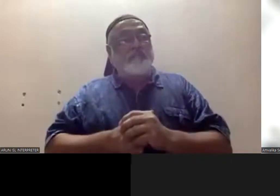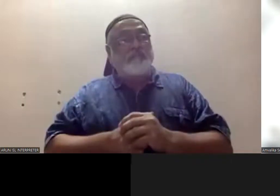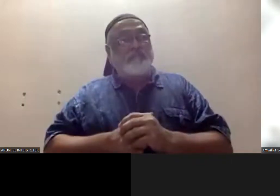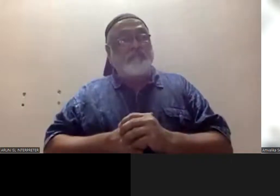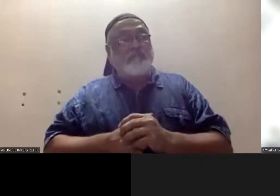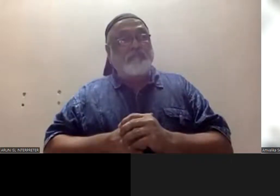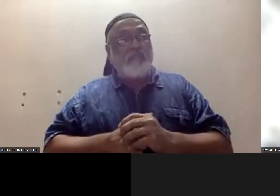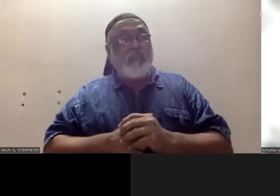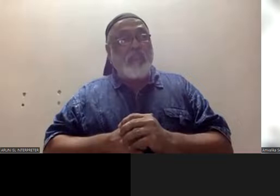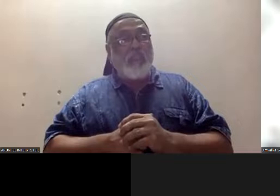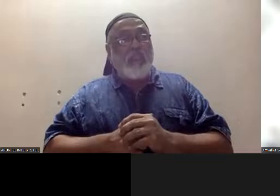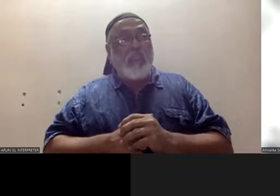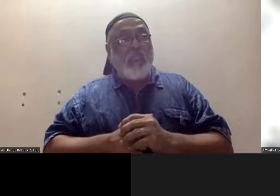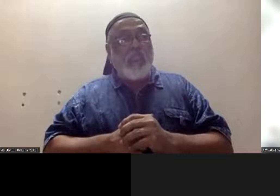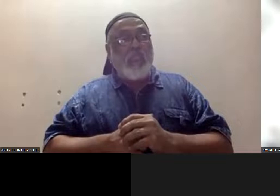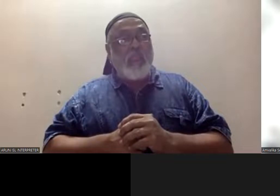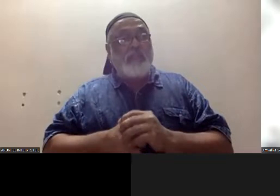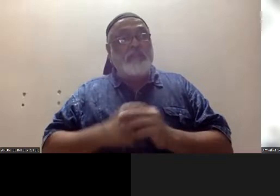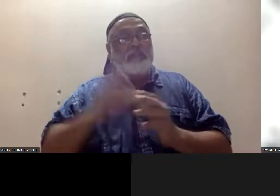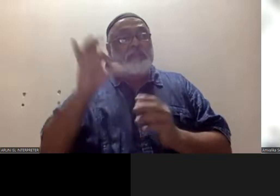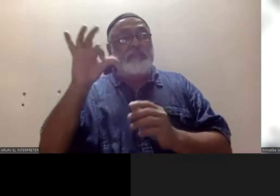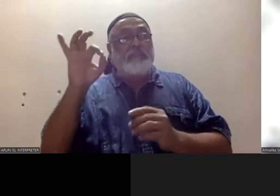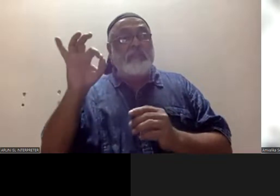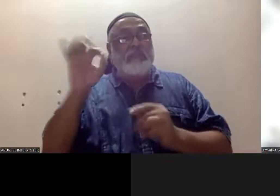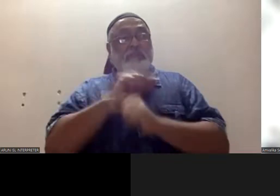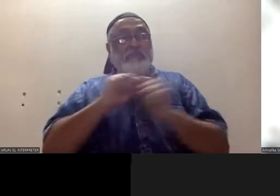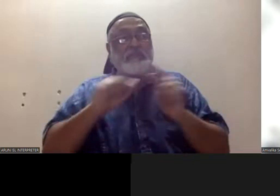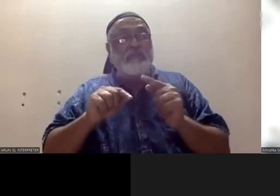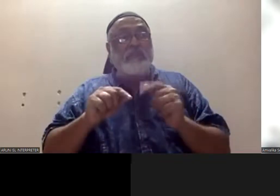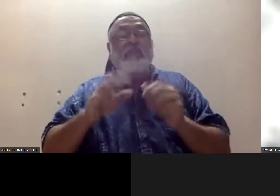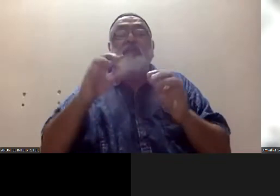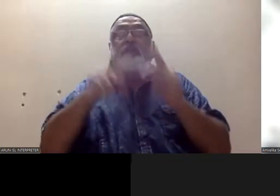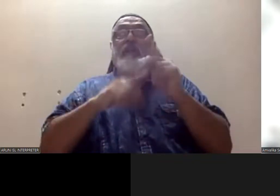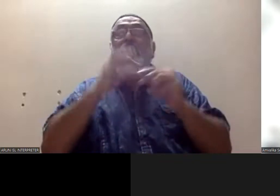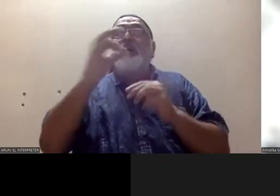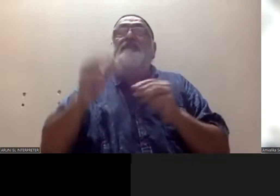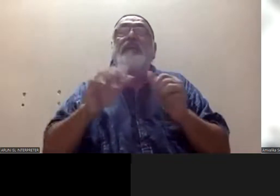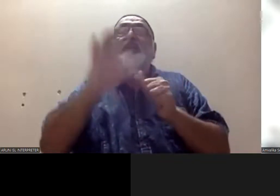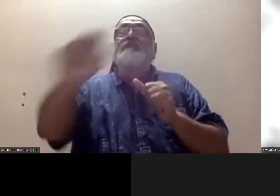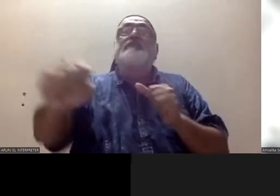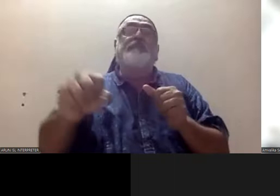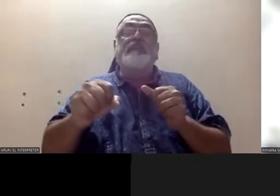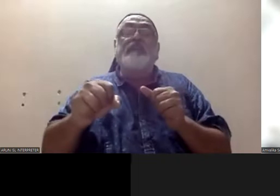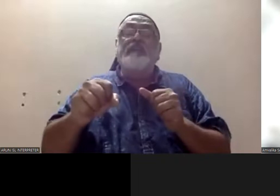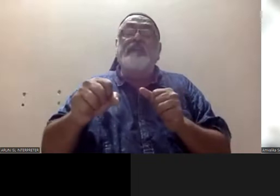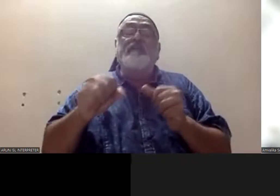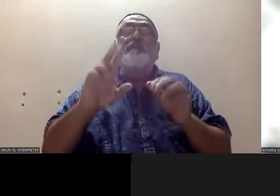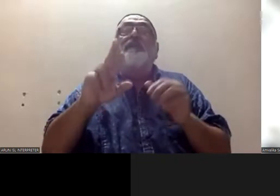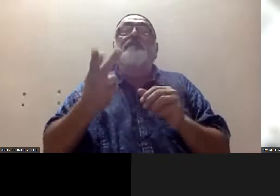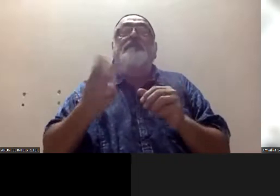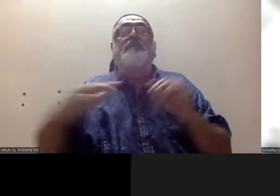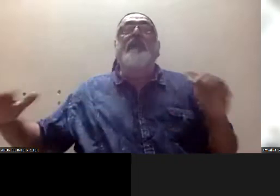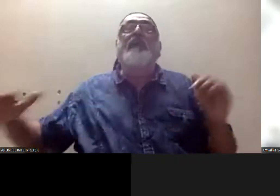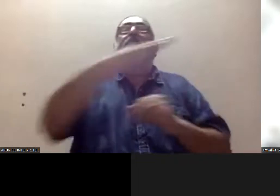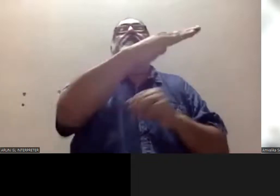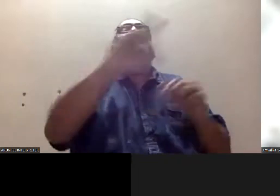beginning, 90% of the people you will ask what is accessibility, they will say ramp is accessibility. That is the level of